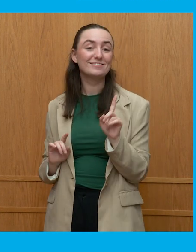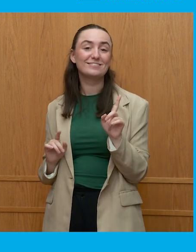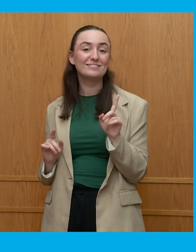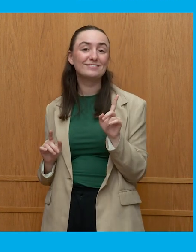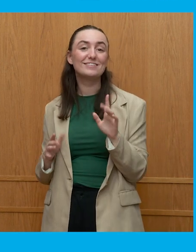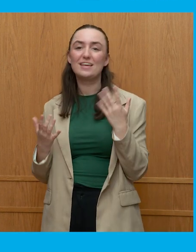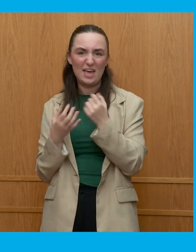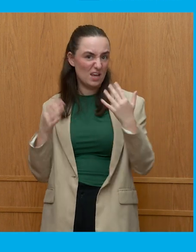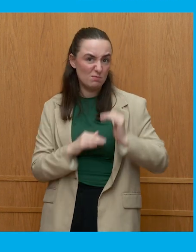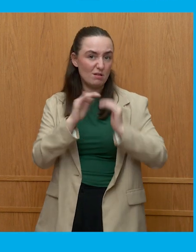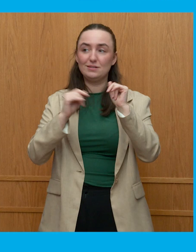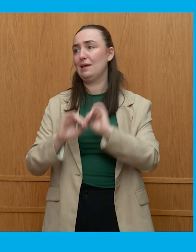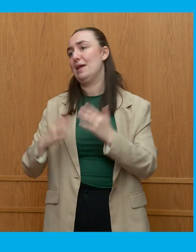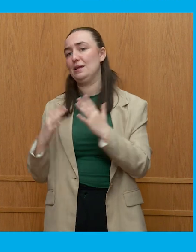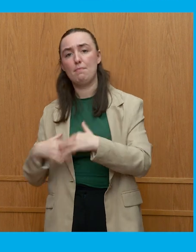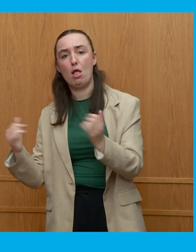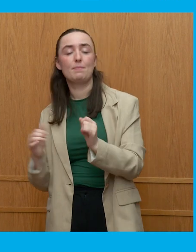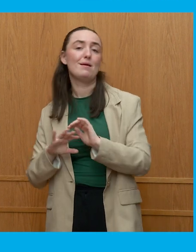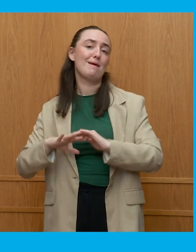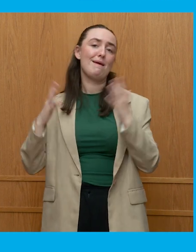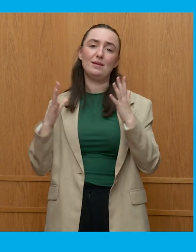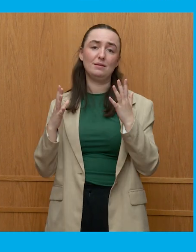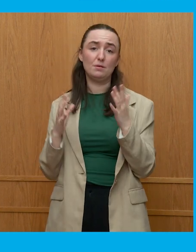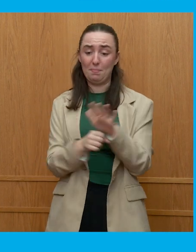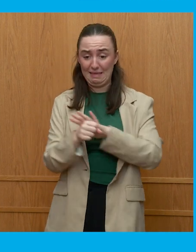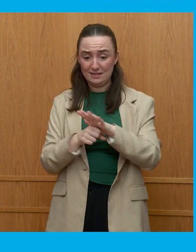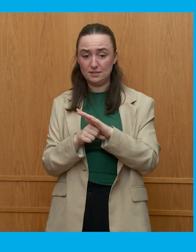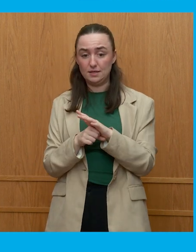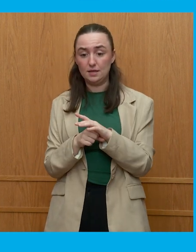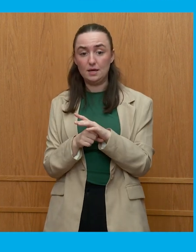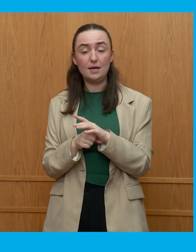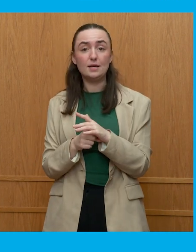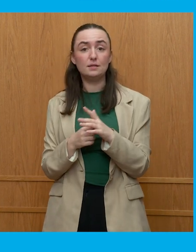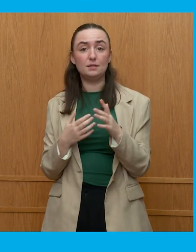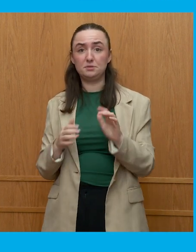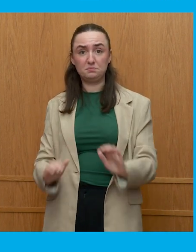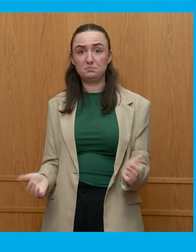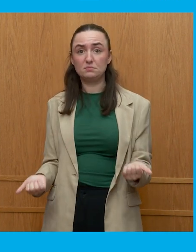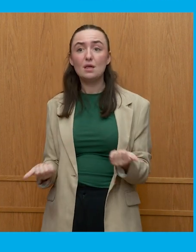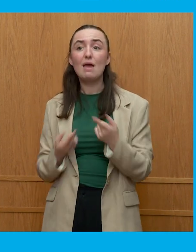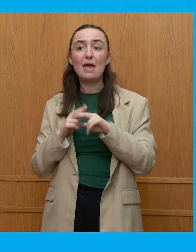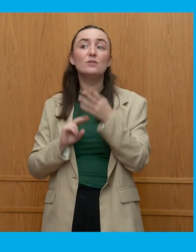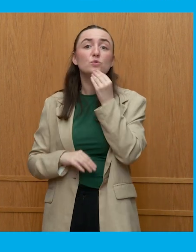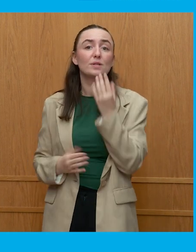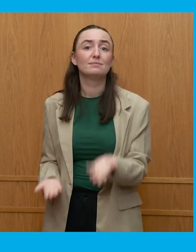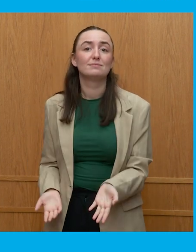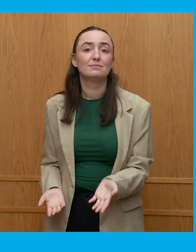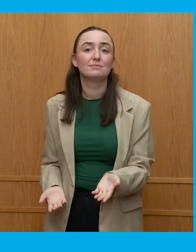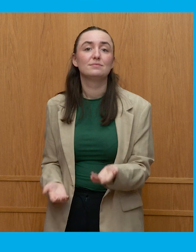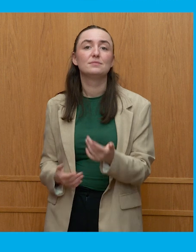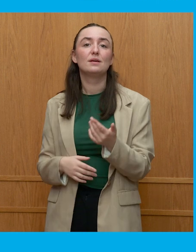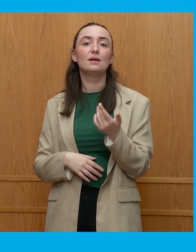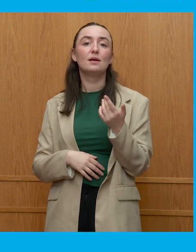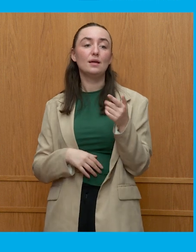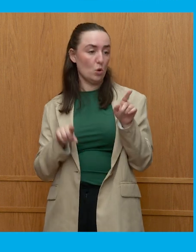any building, any parliament, any structure is only as good as the time it's in. So, you know, we've been through quite a divisive time in Scottish politics in the